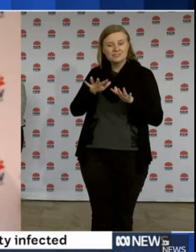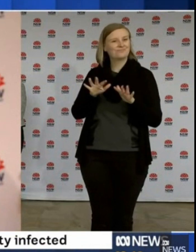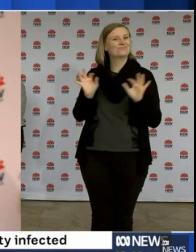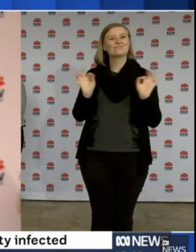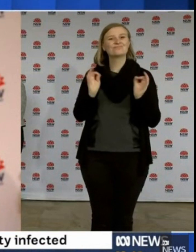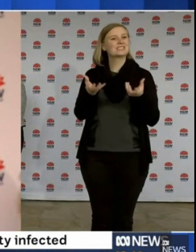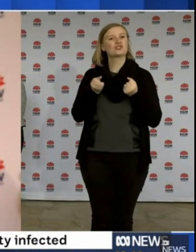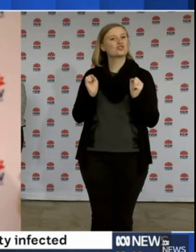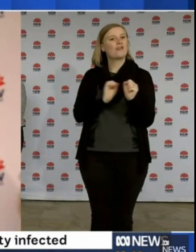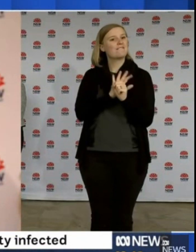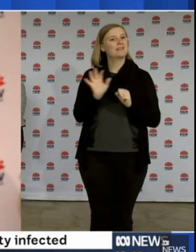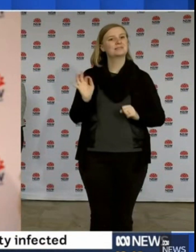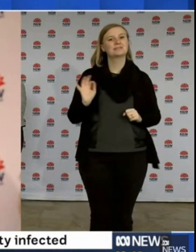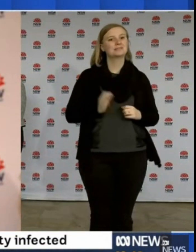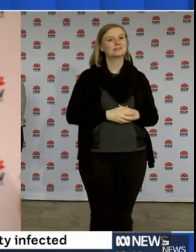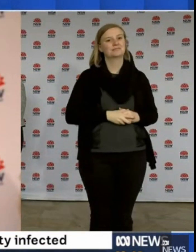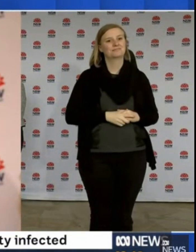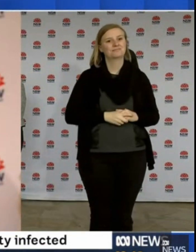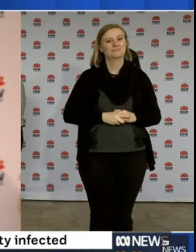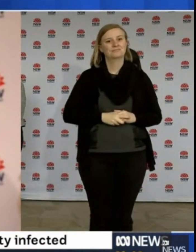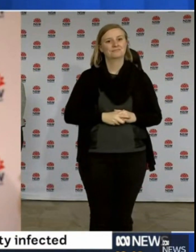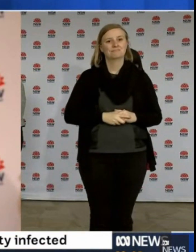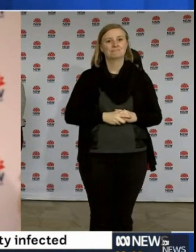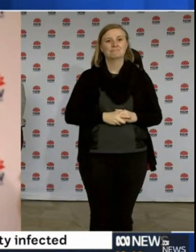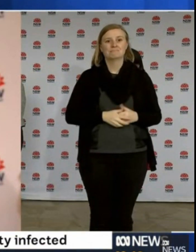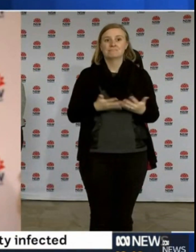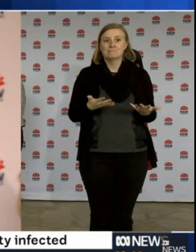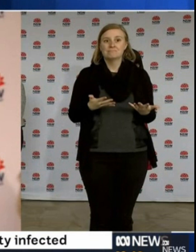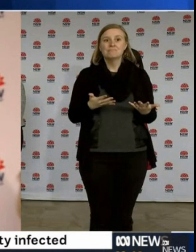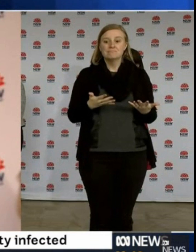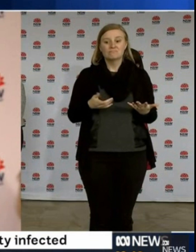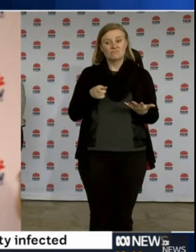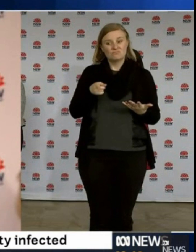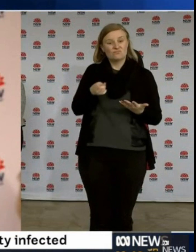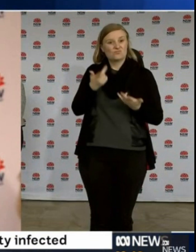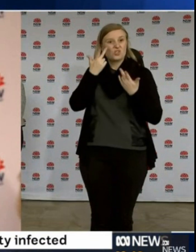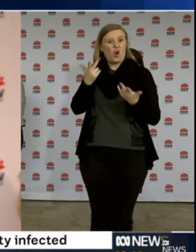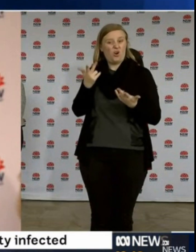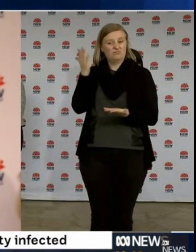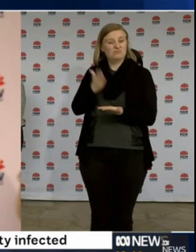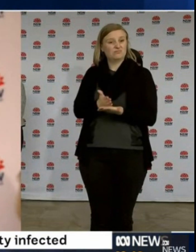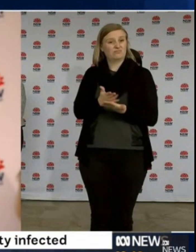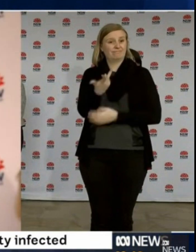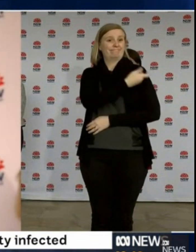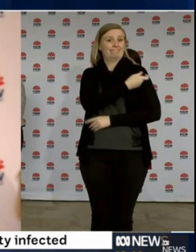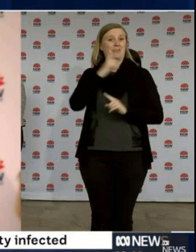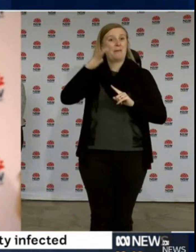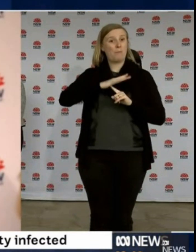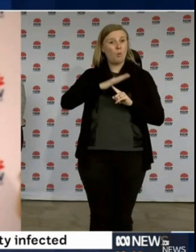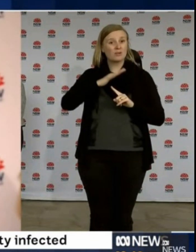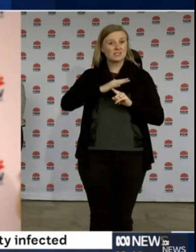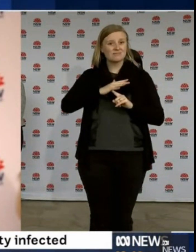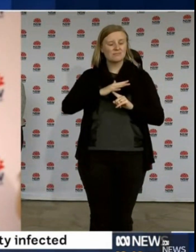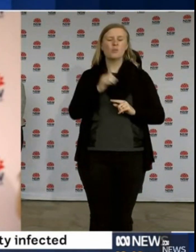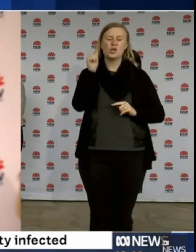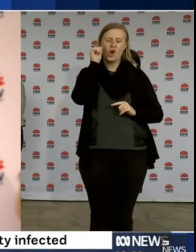also not infected at the party. Now, obviously, it's an unfolding situation, as is every aspect of